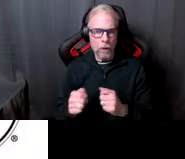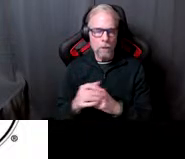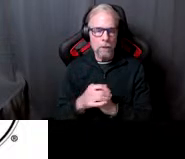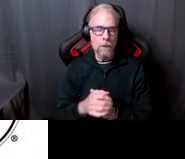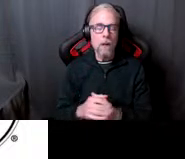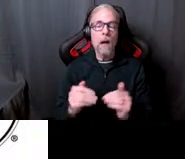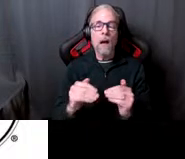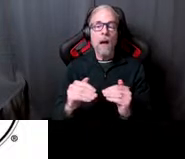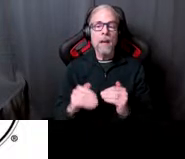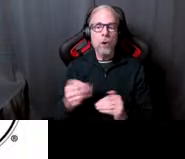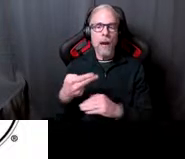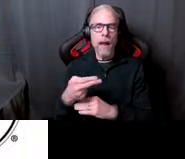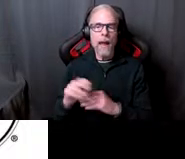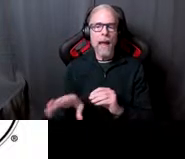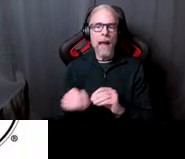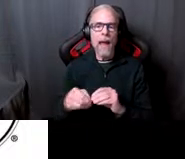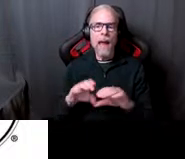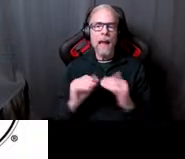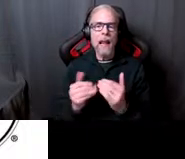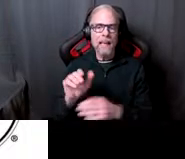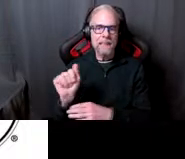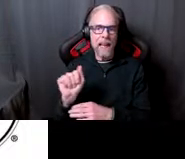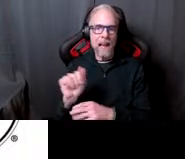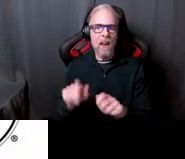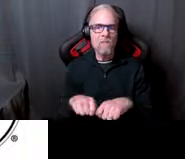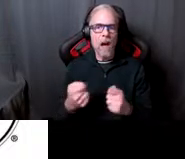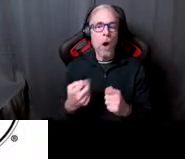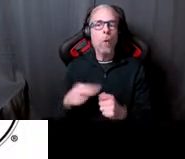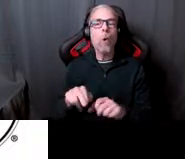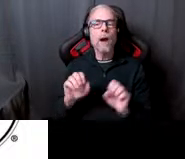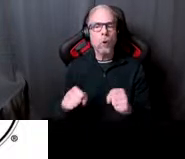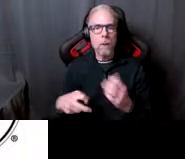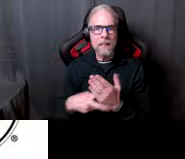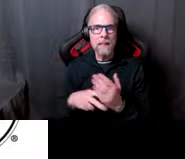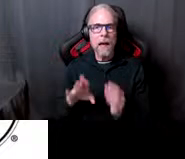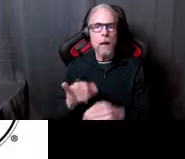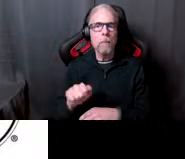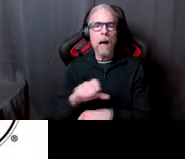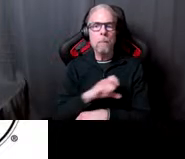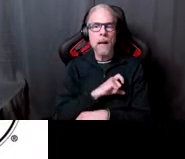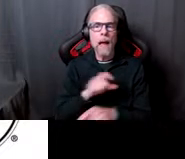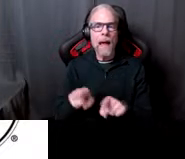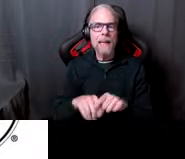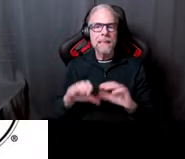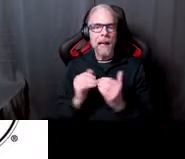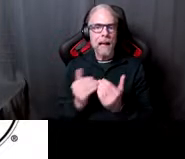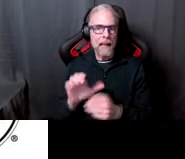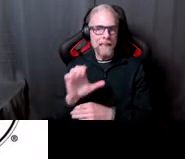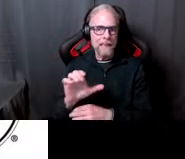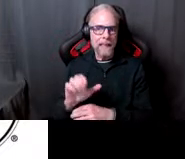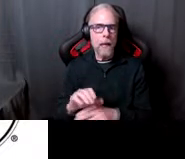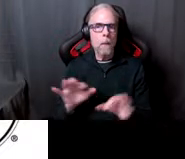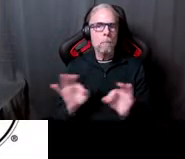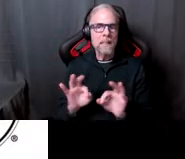Under H, we added Class A violation or could be cited by peace officers as a Class C misdemeanor.